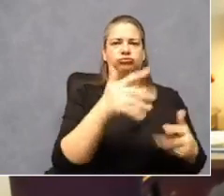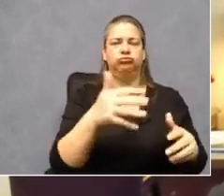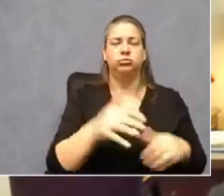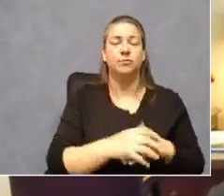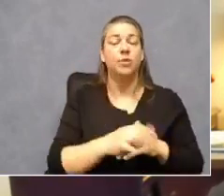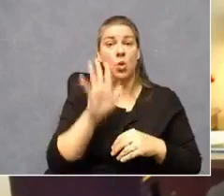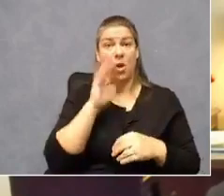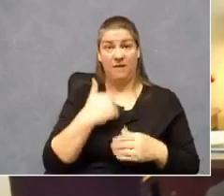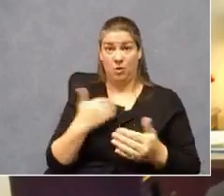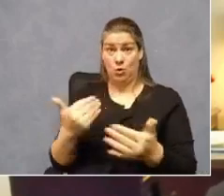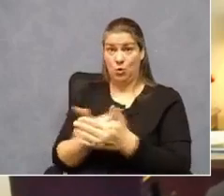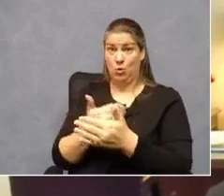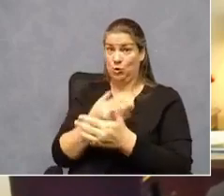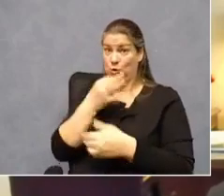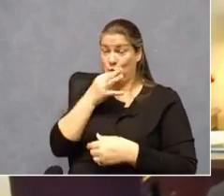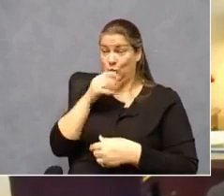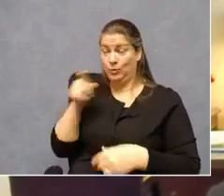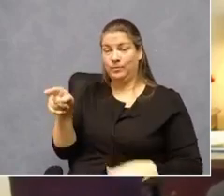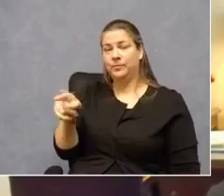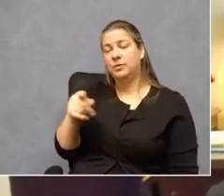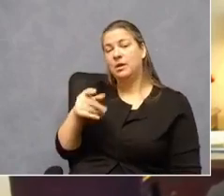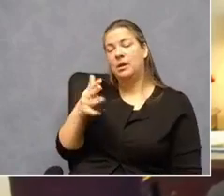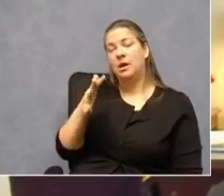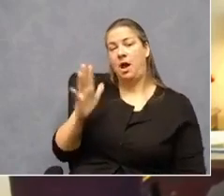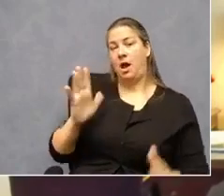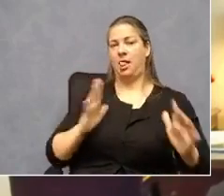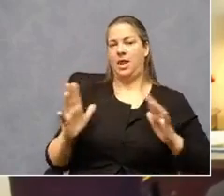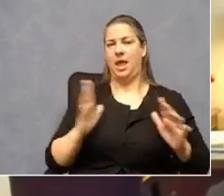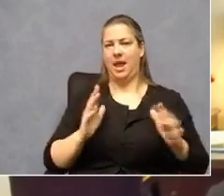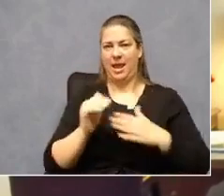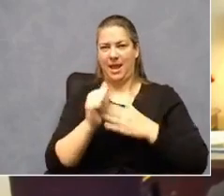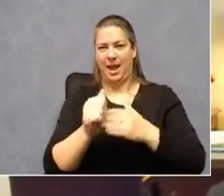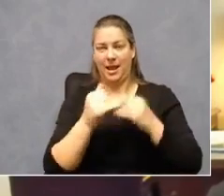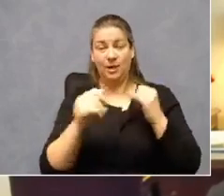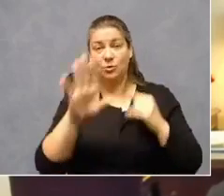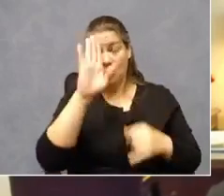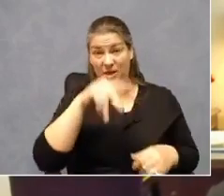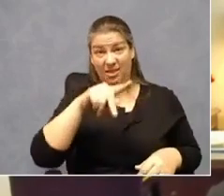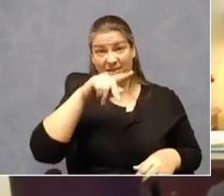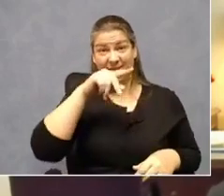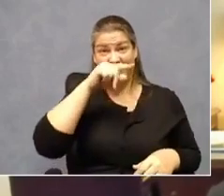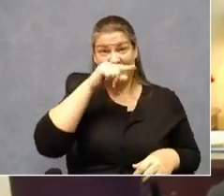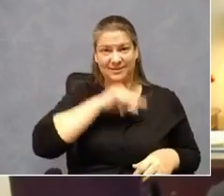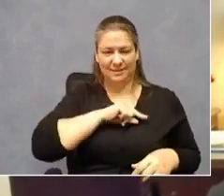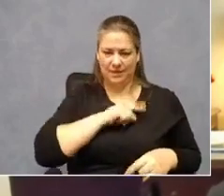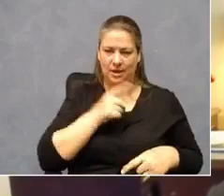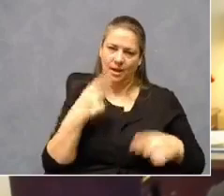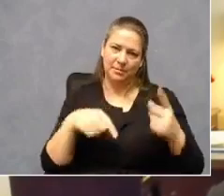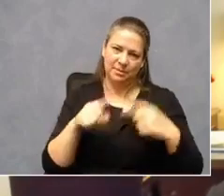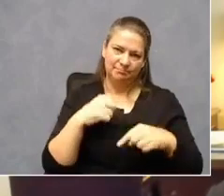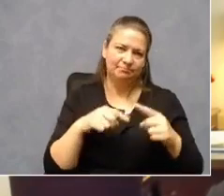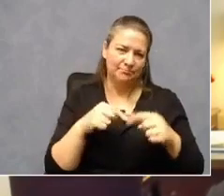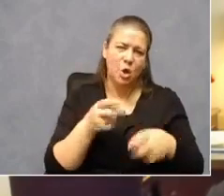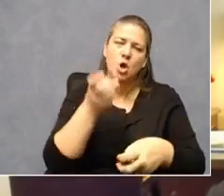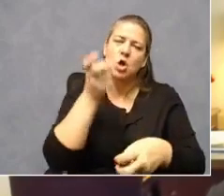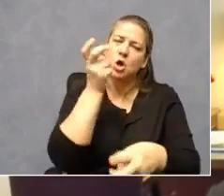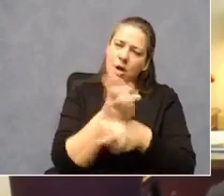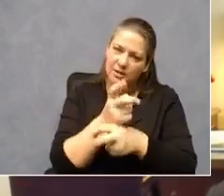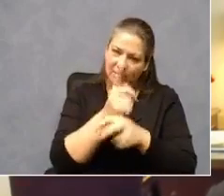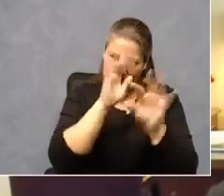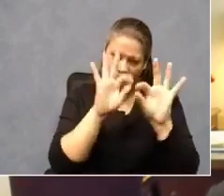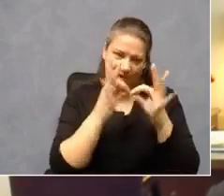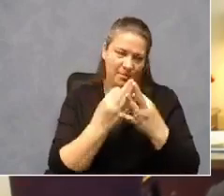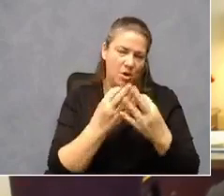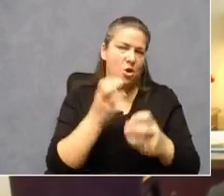out. Thanksgiving's coming up. We know this is a very difficult time for families and residents. We